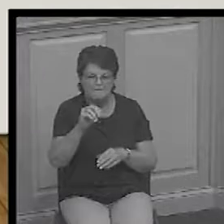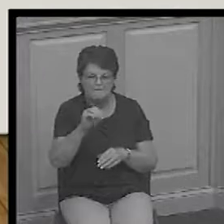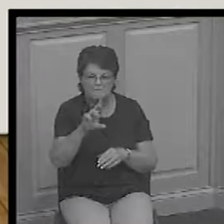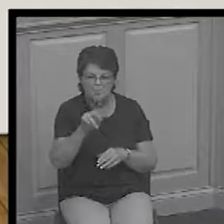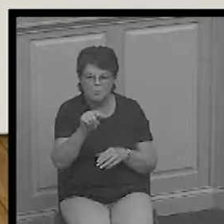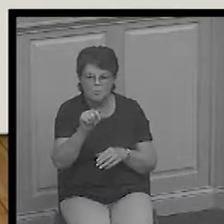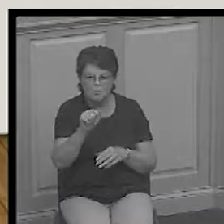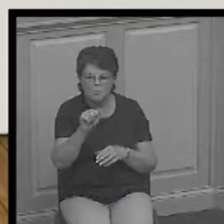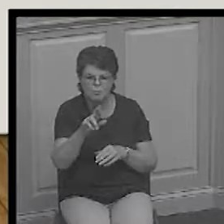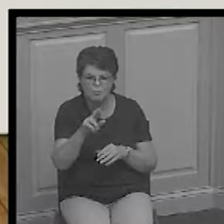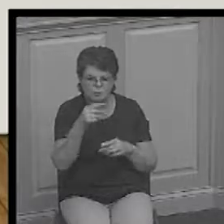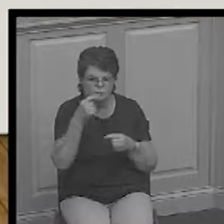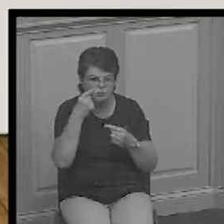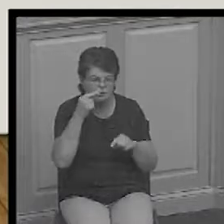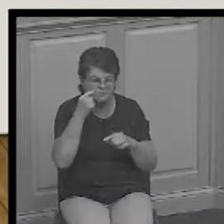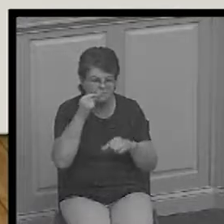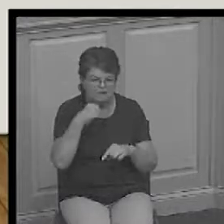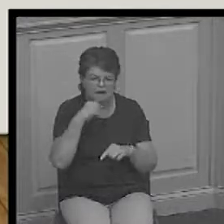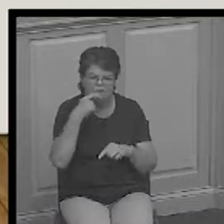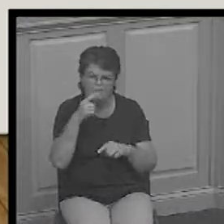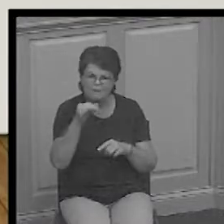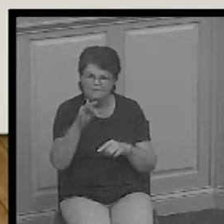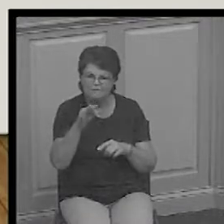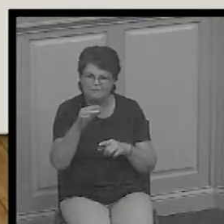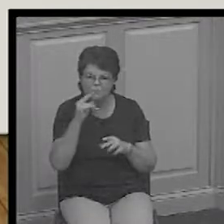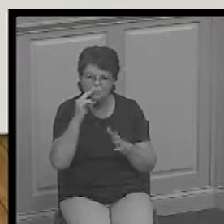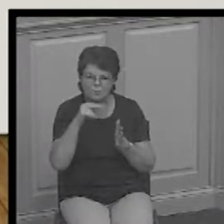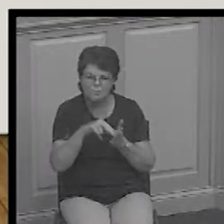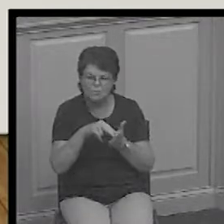treatments. I think if you go to